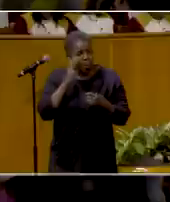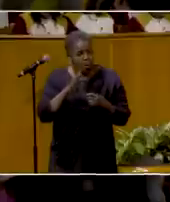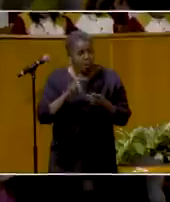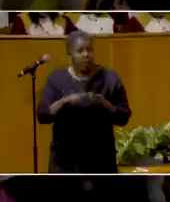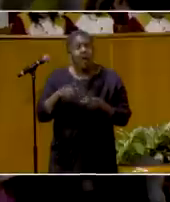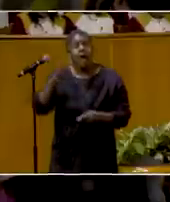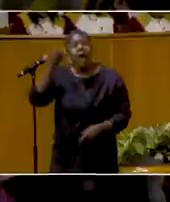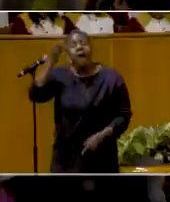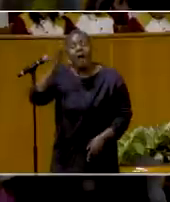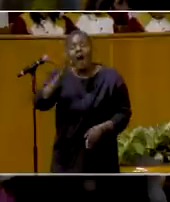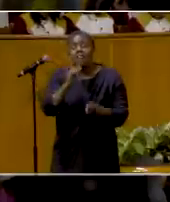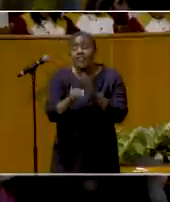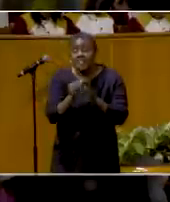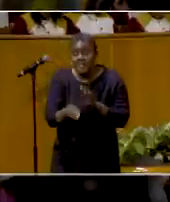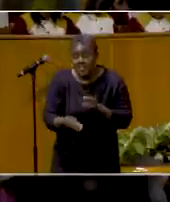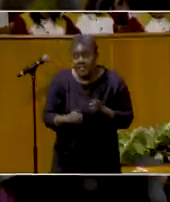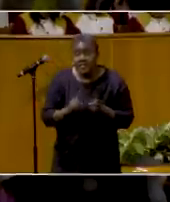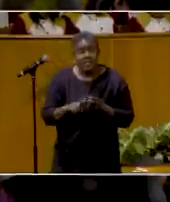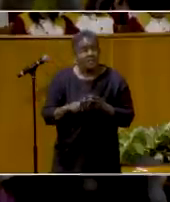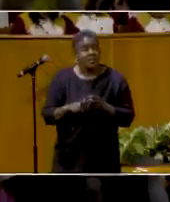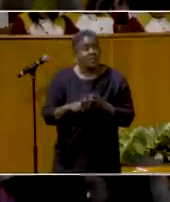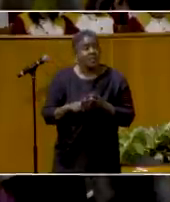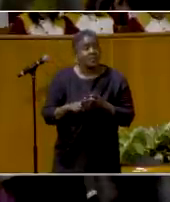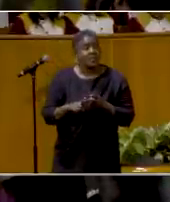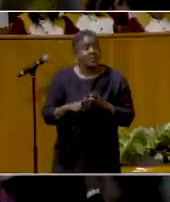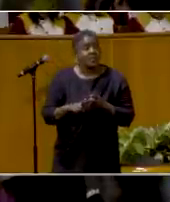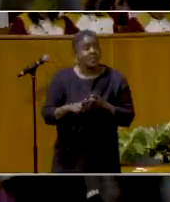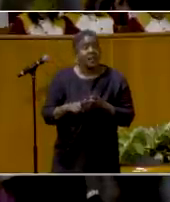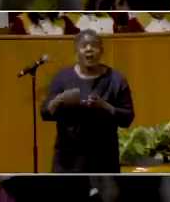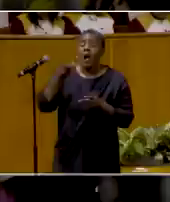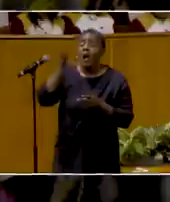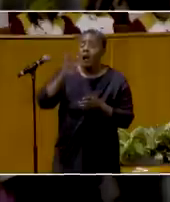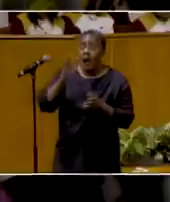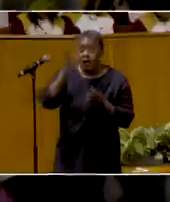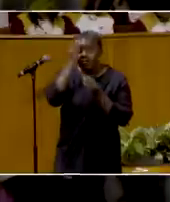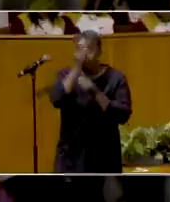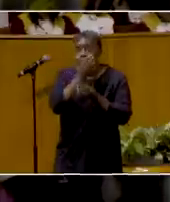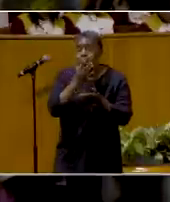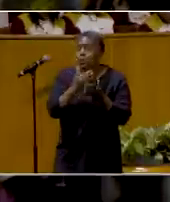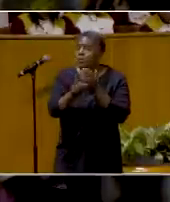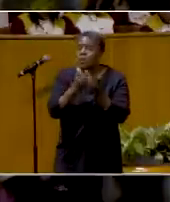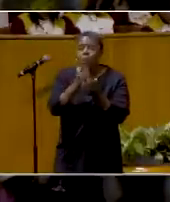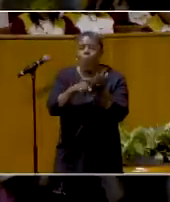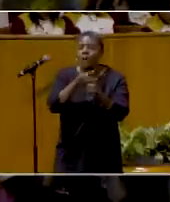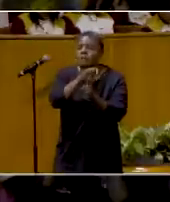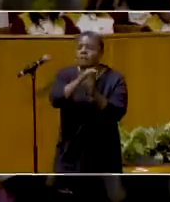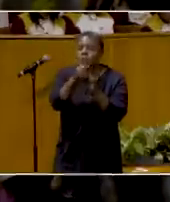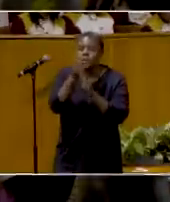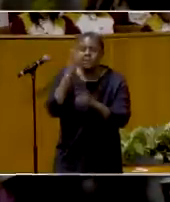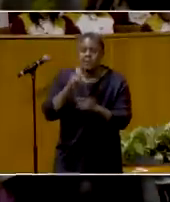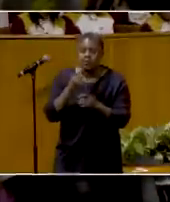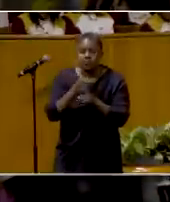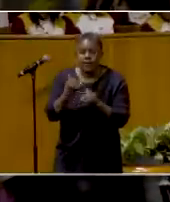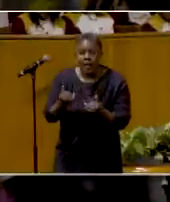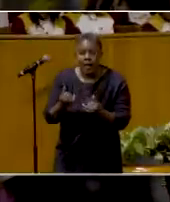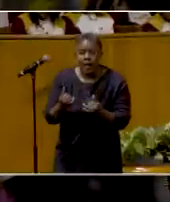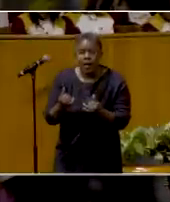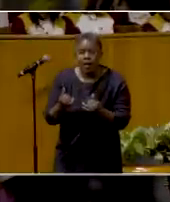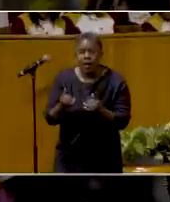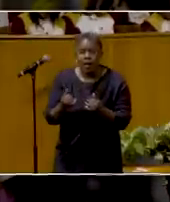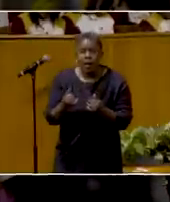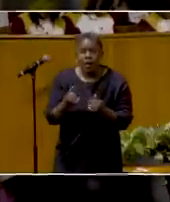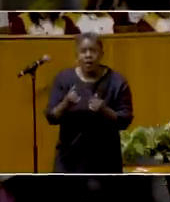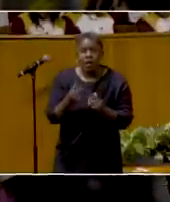a God who fixes it, a God who lets you know that no matter what you're going through now, your 42 chapters